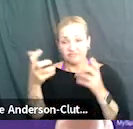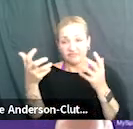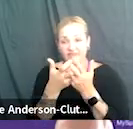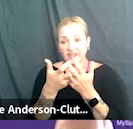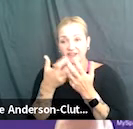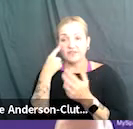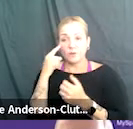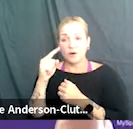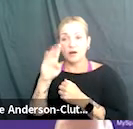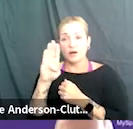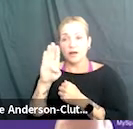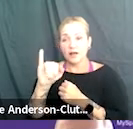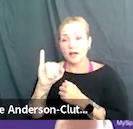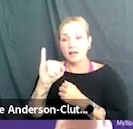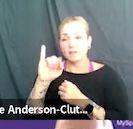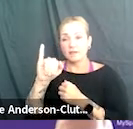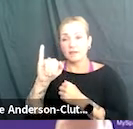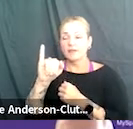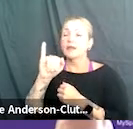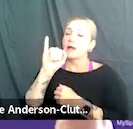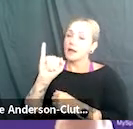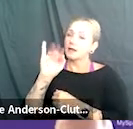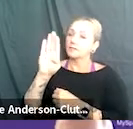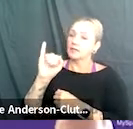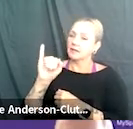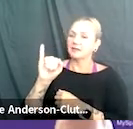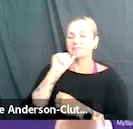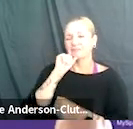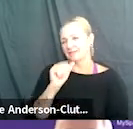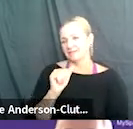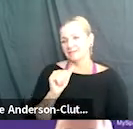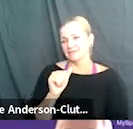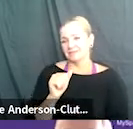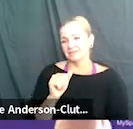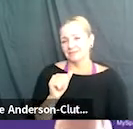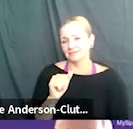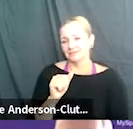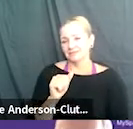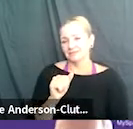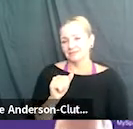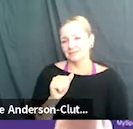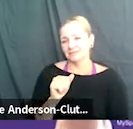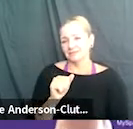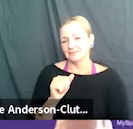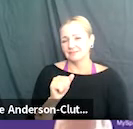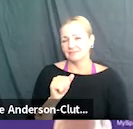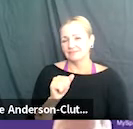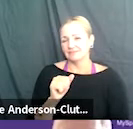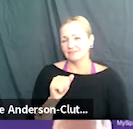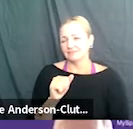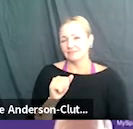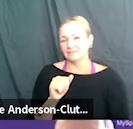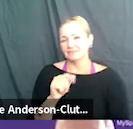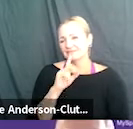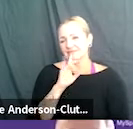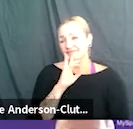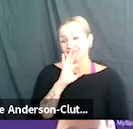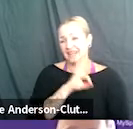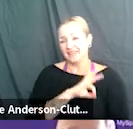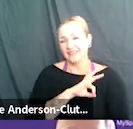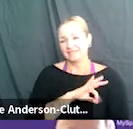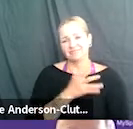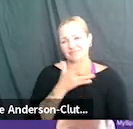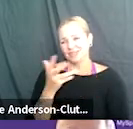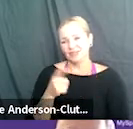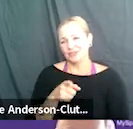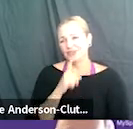of his cognitive impairments and his autism made him a poor candidate, because they felt he wouldn't get benefit from it.